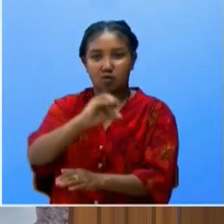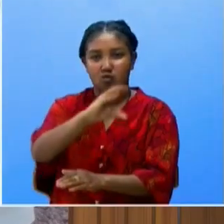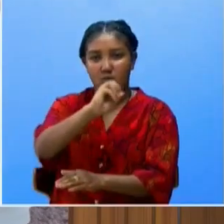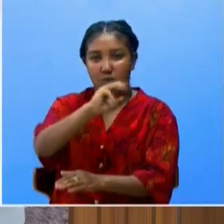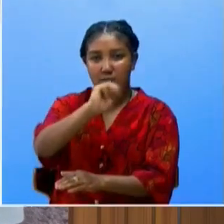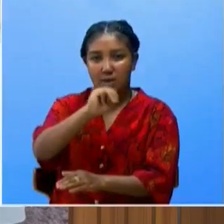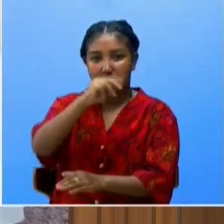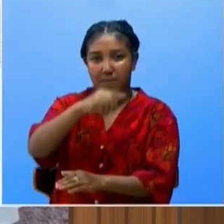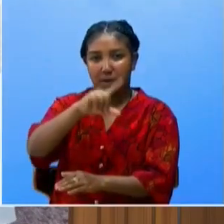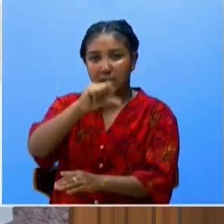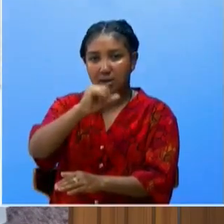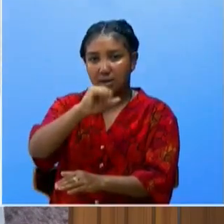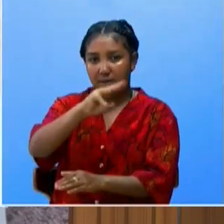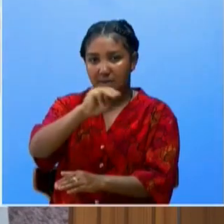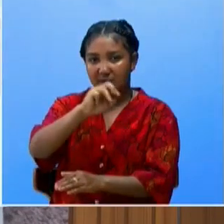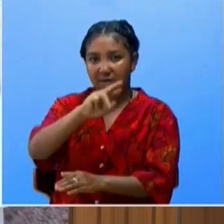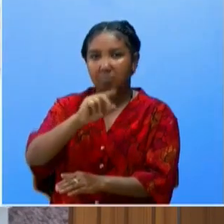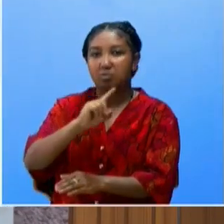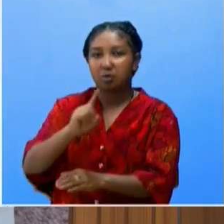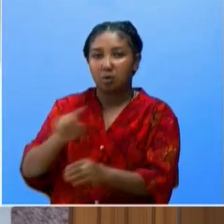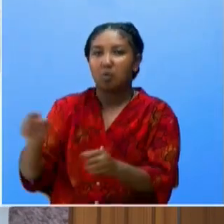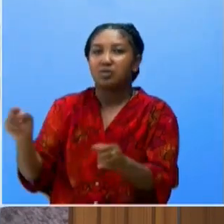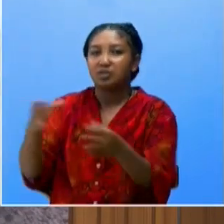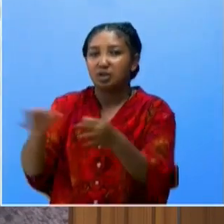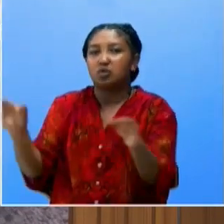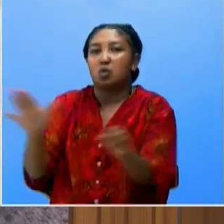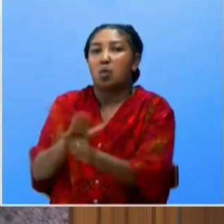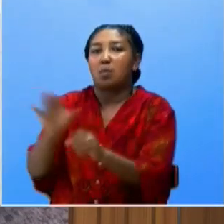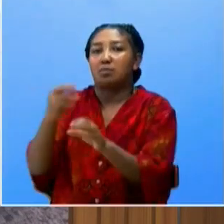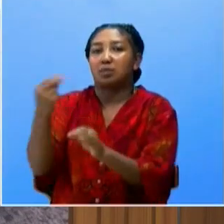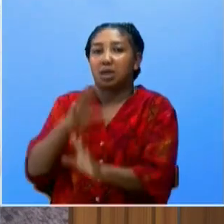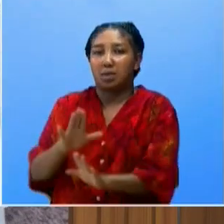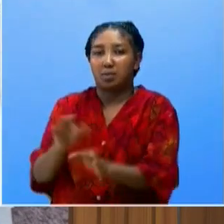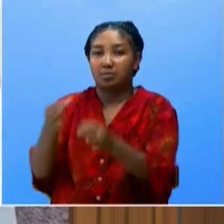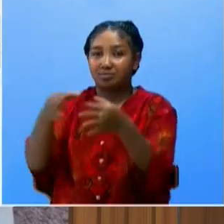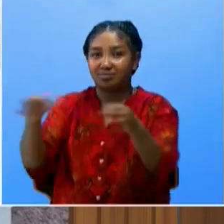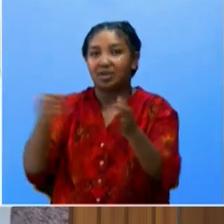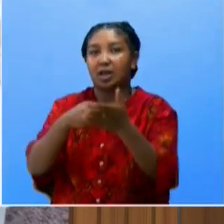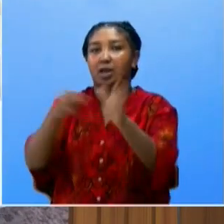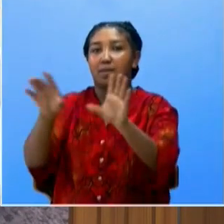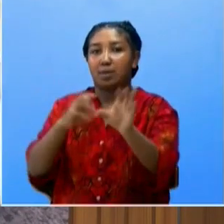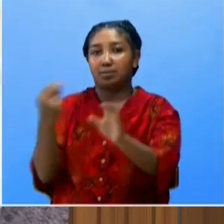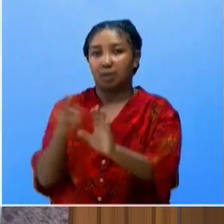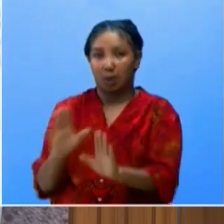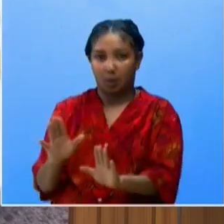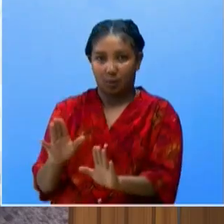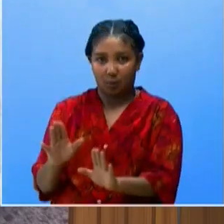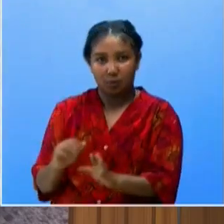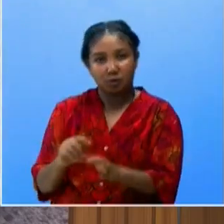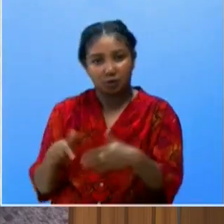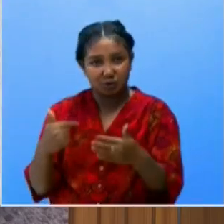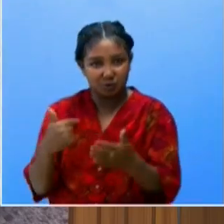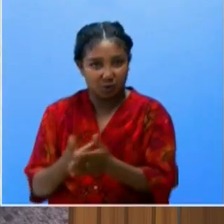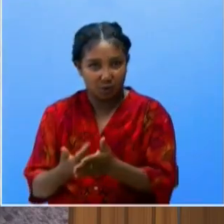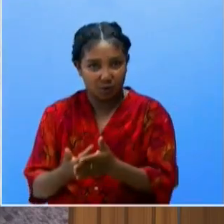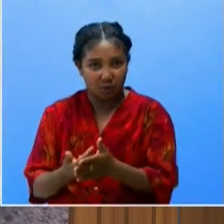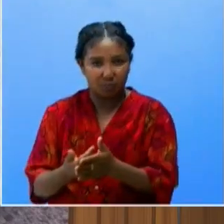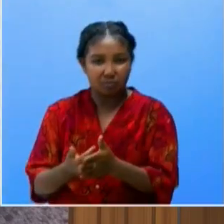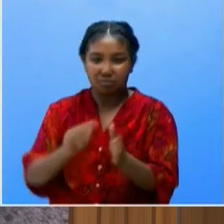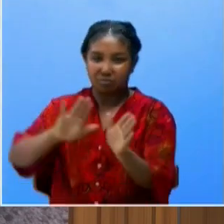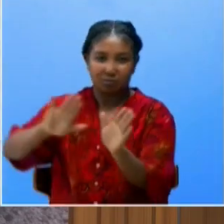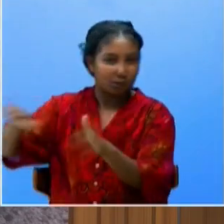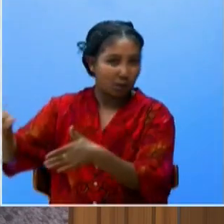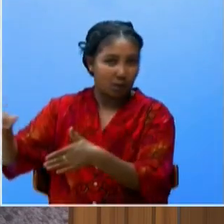complementary. We use that to complete the sentence, to make it clear, okay? So leave this one